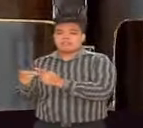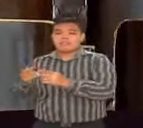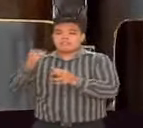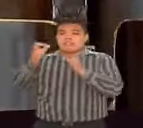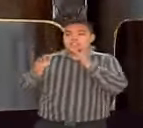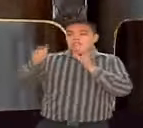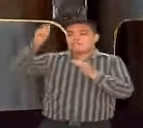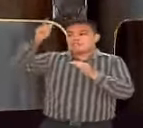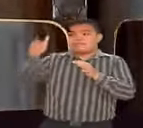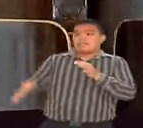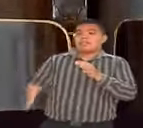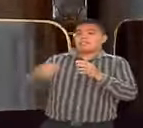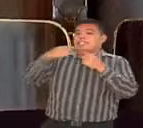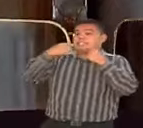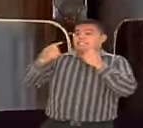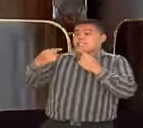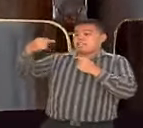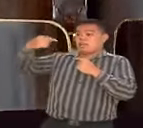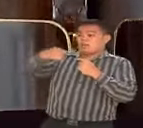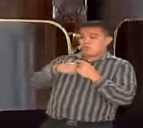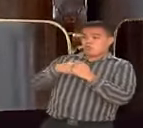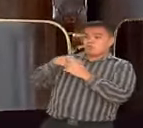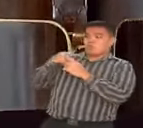God says, I want you to go,